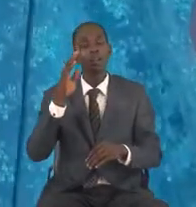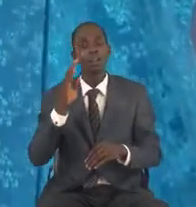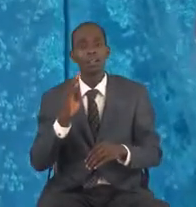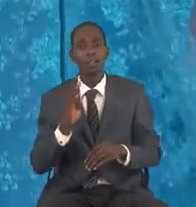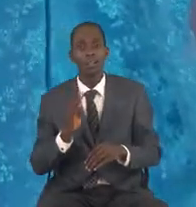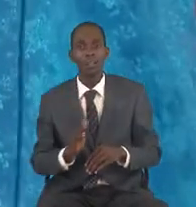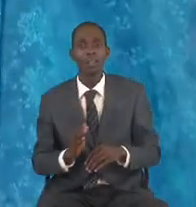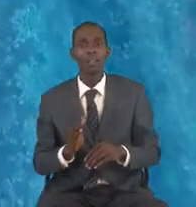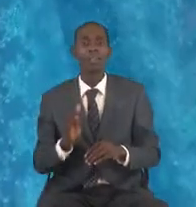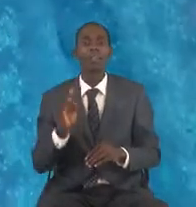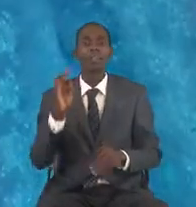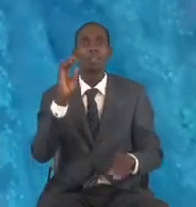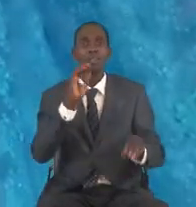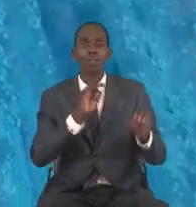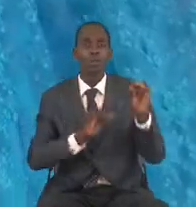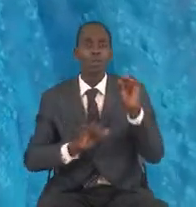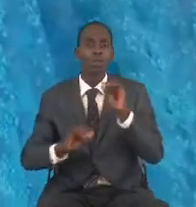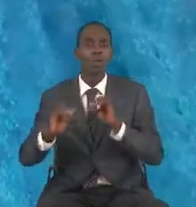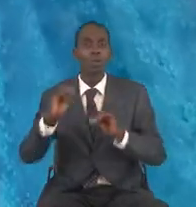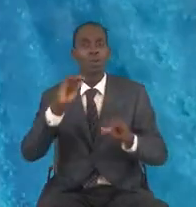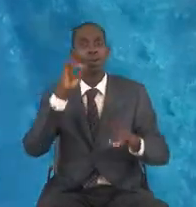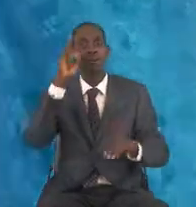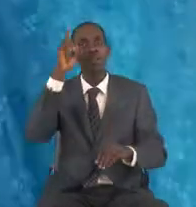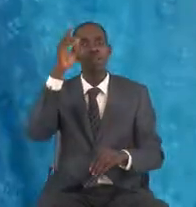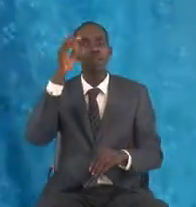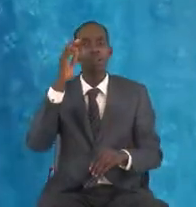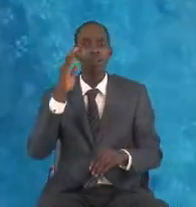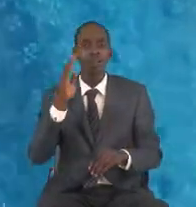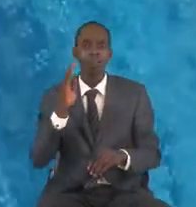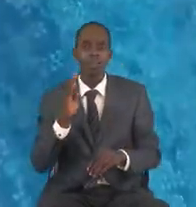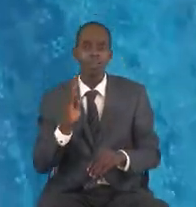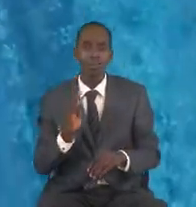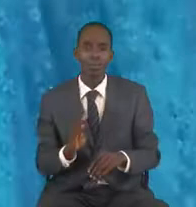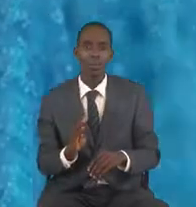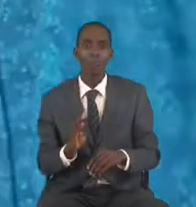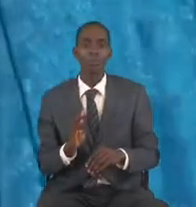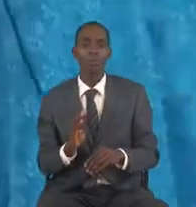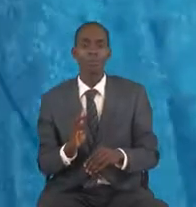Mercy, Lord. Oh God. For this